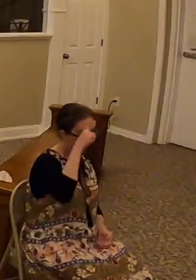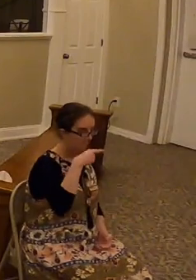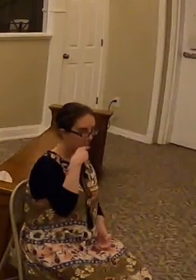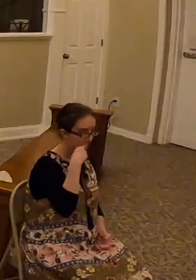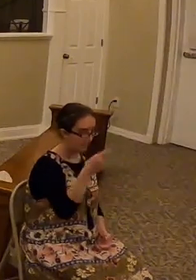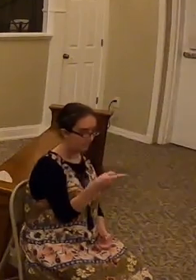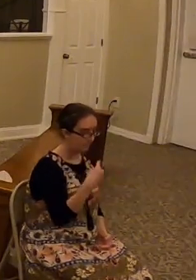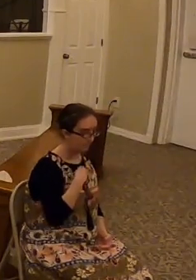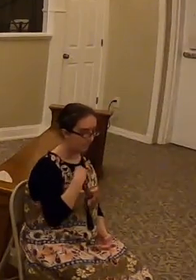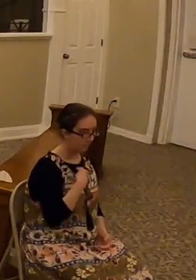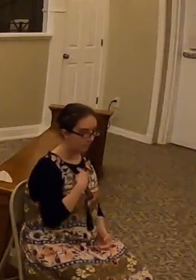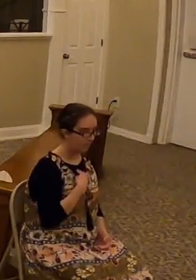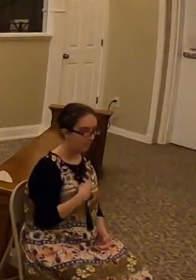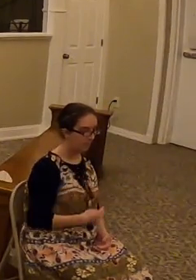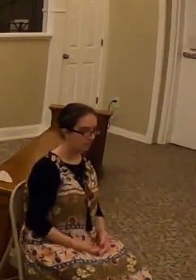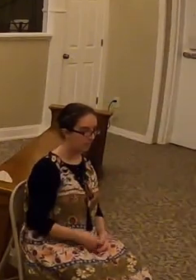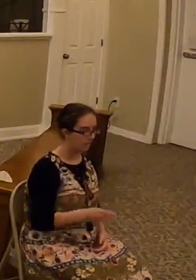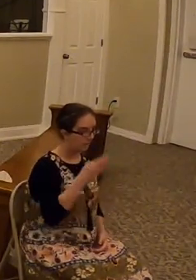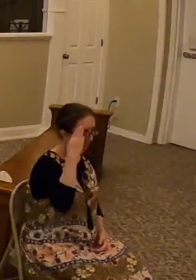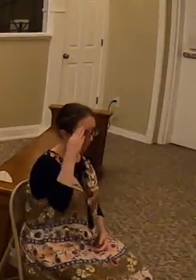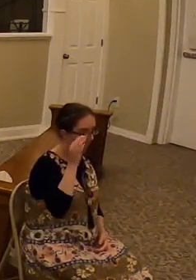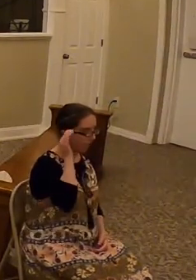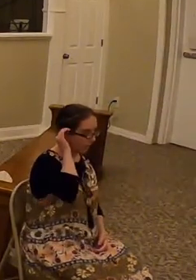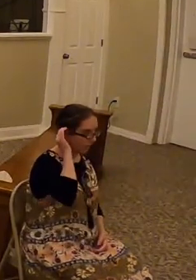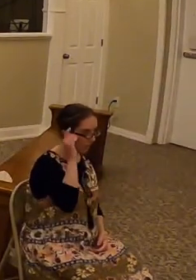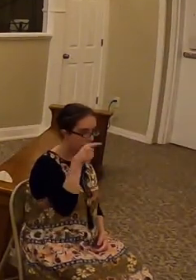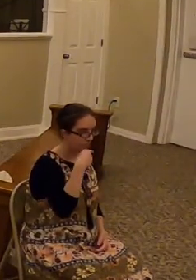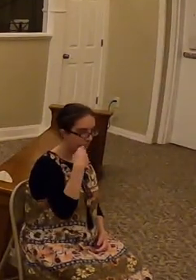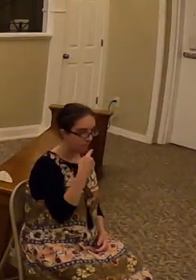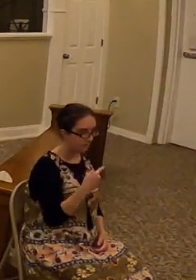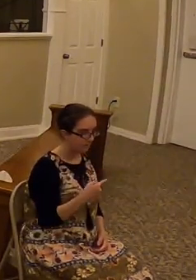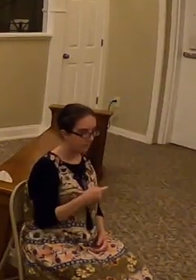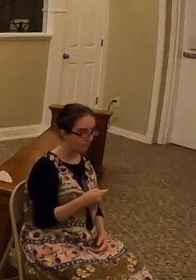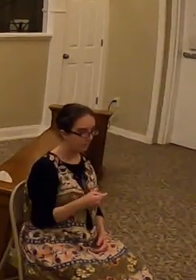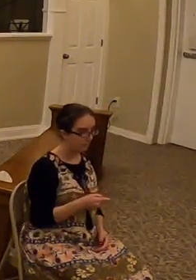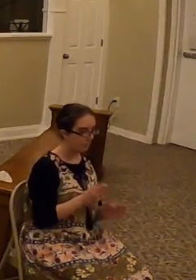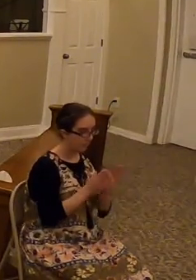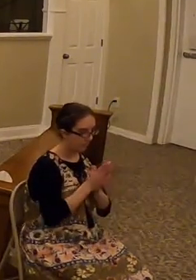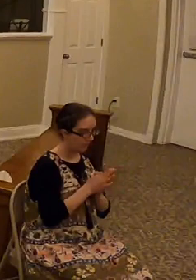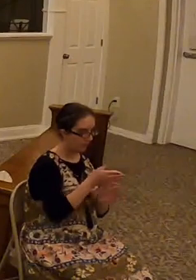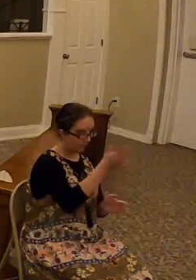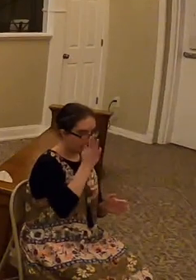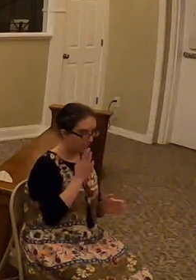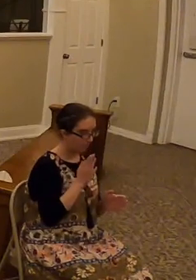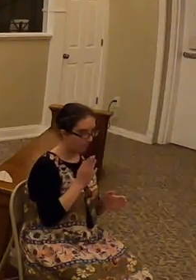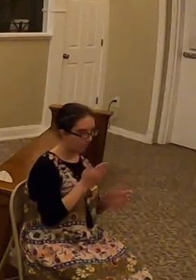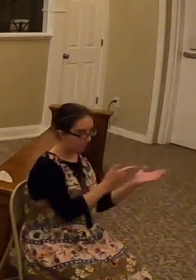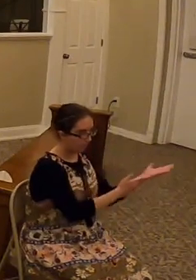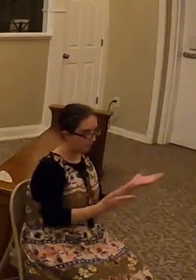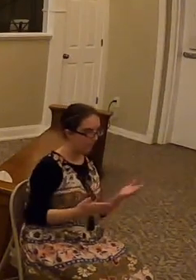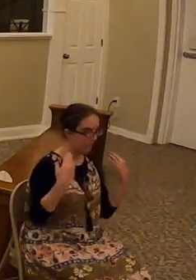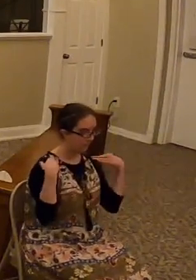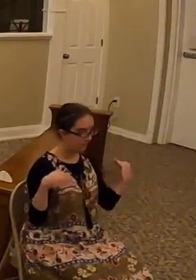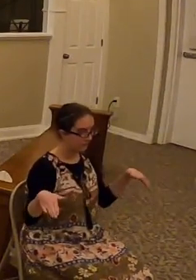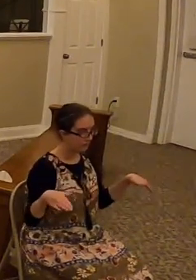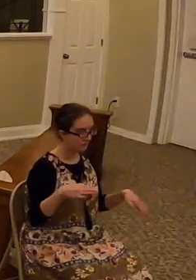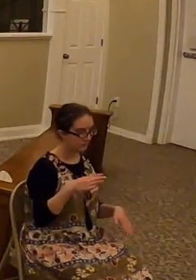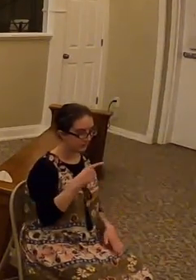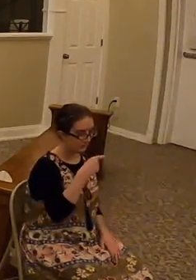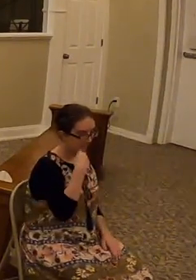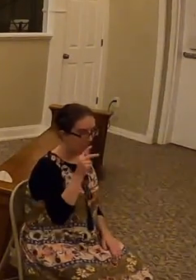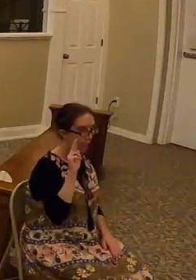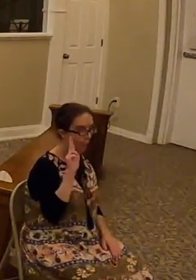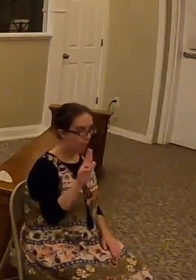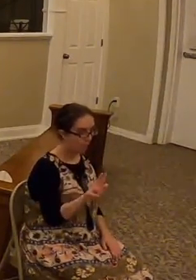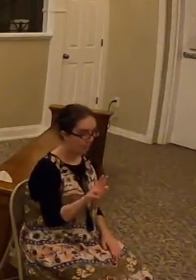told me? He said, "You know, I heard you say, you know, I heard you praying for God to send some angels," and he said, "He